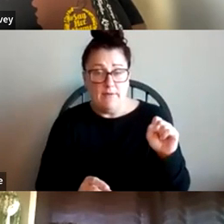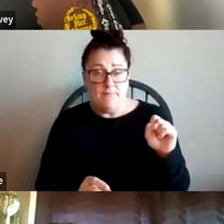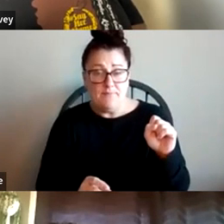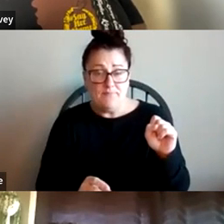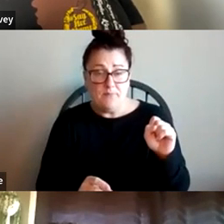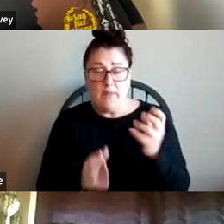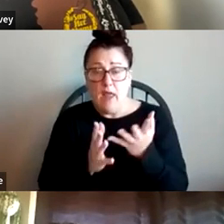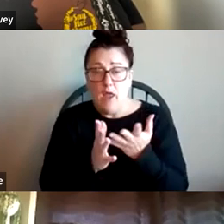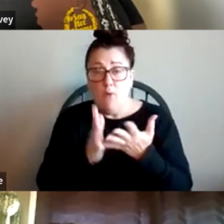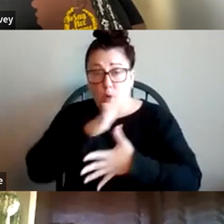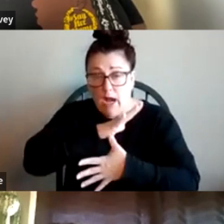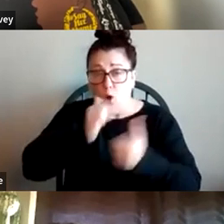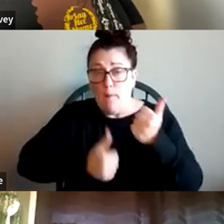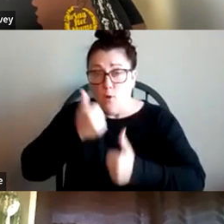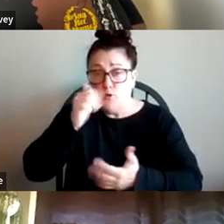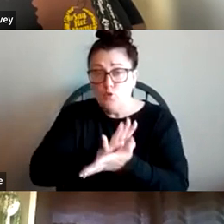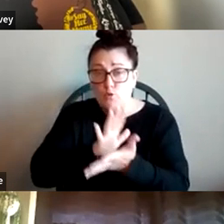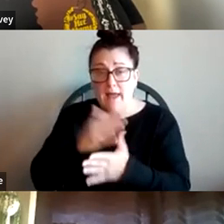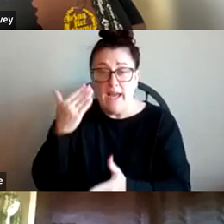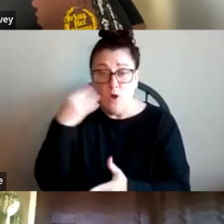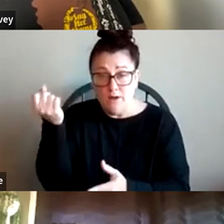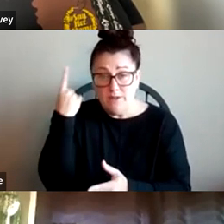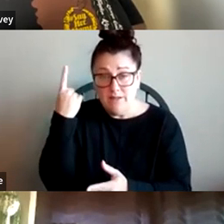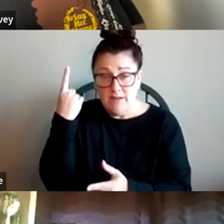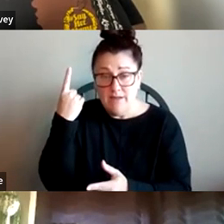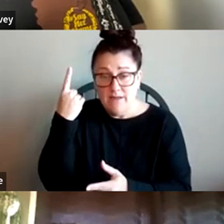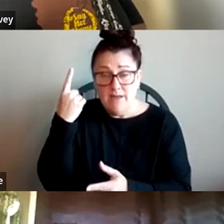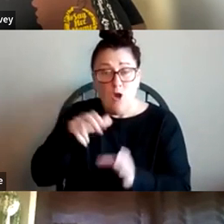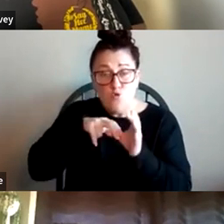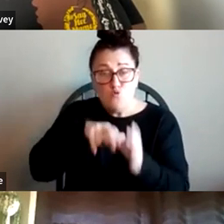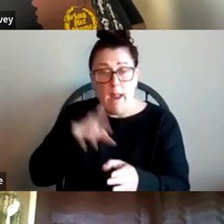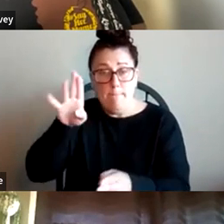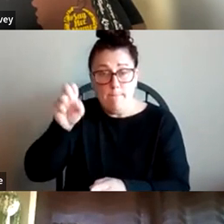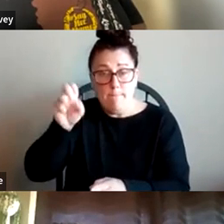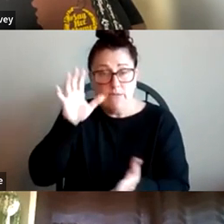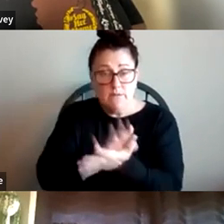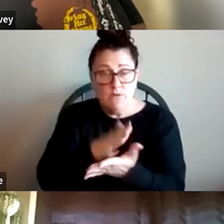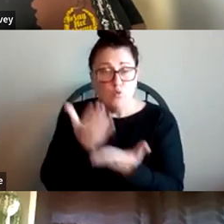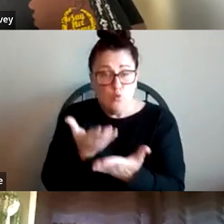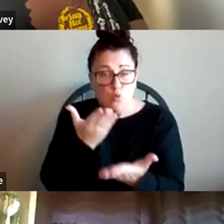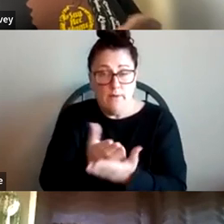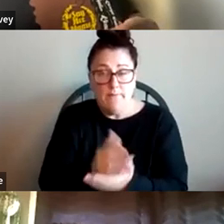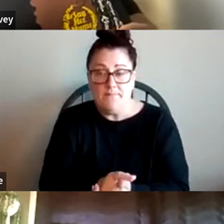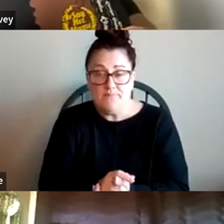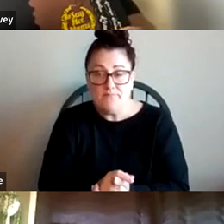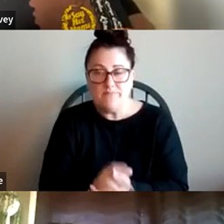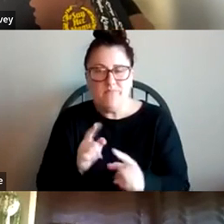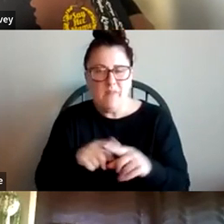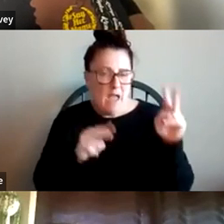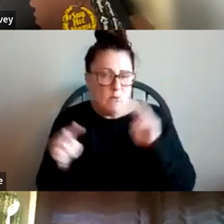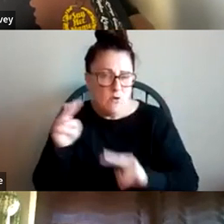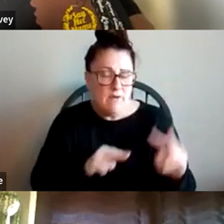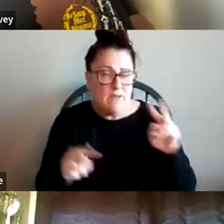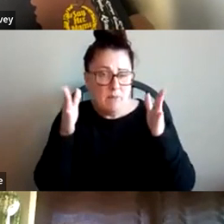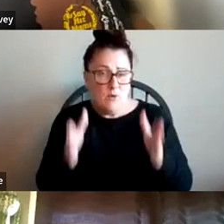the priority or the majority of the students I know and understand ride buses to get to school, but a lot of the observations that I make as